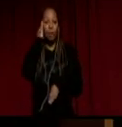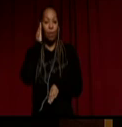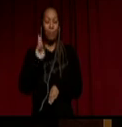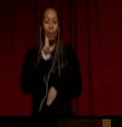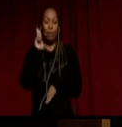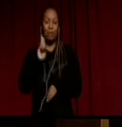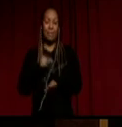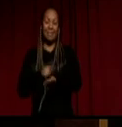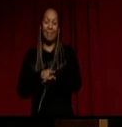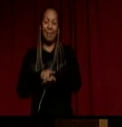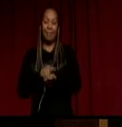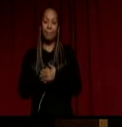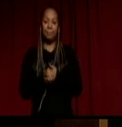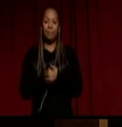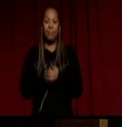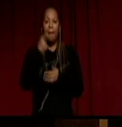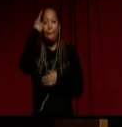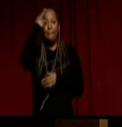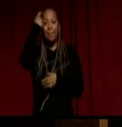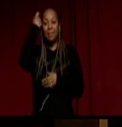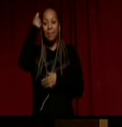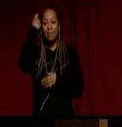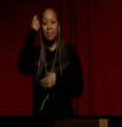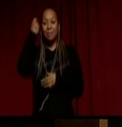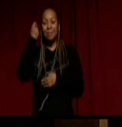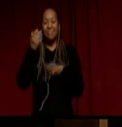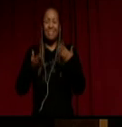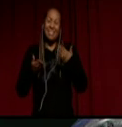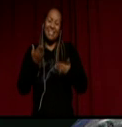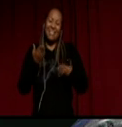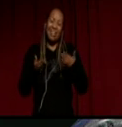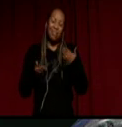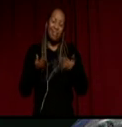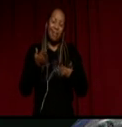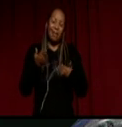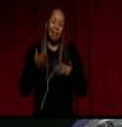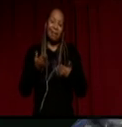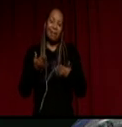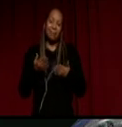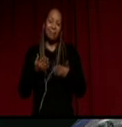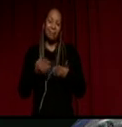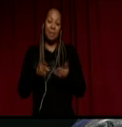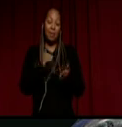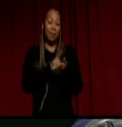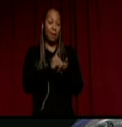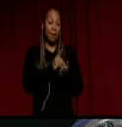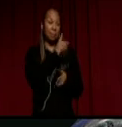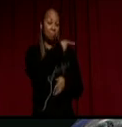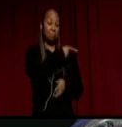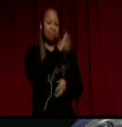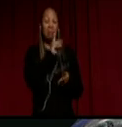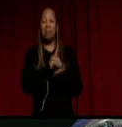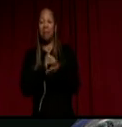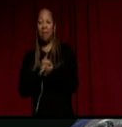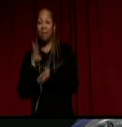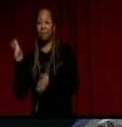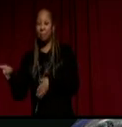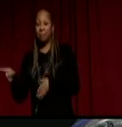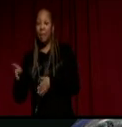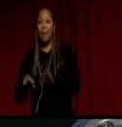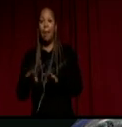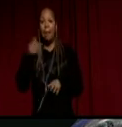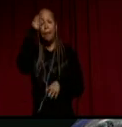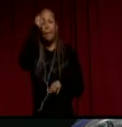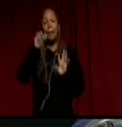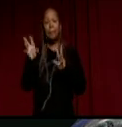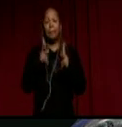spend a whole lot of time, because it sounds like to me, doctor, that black people